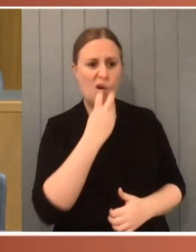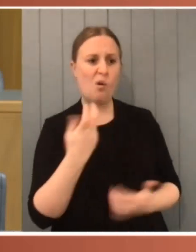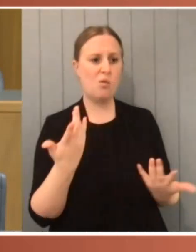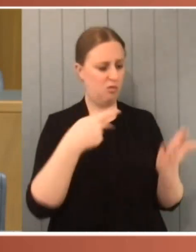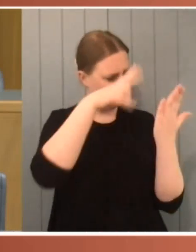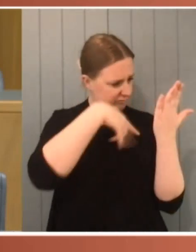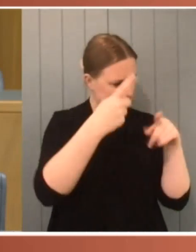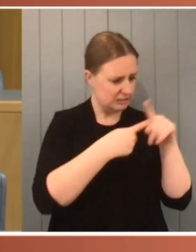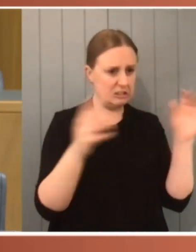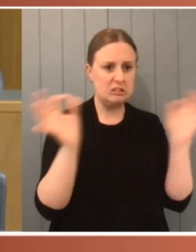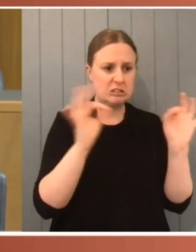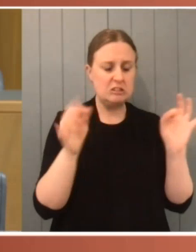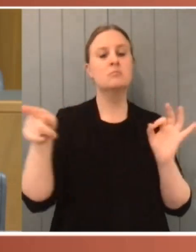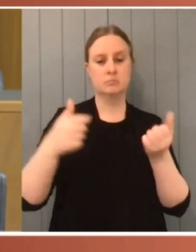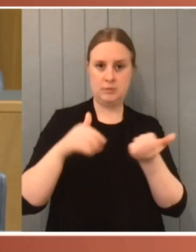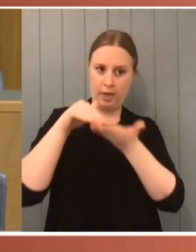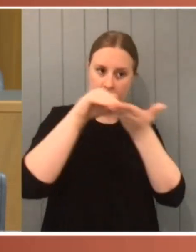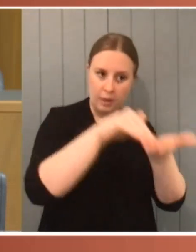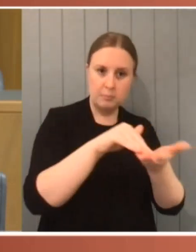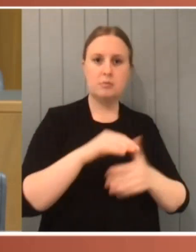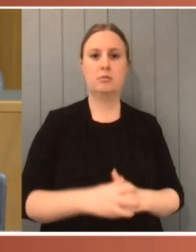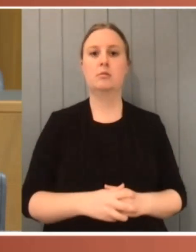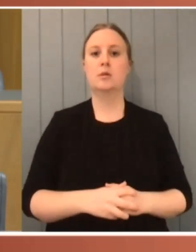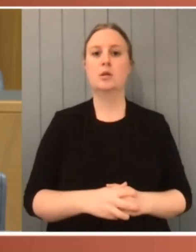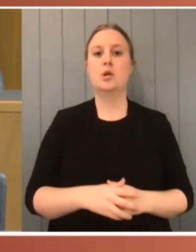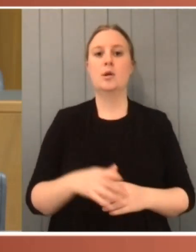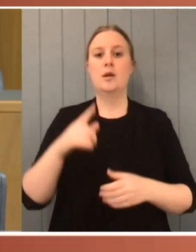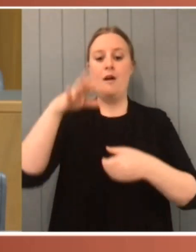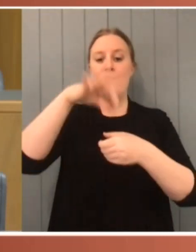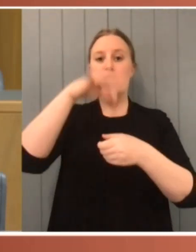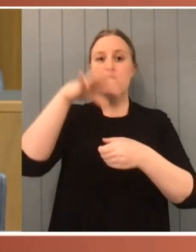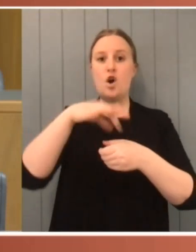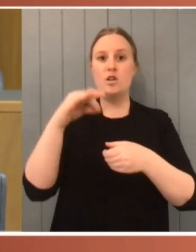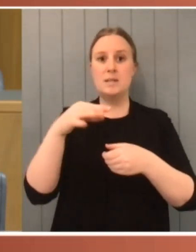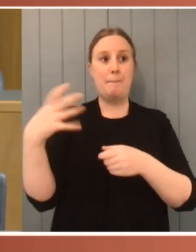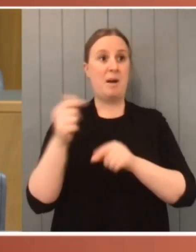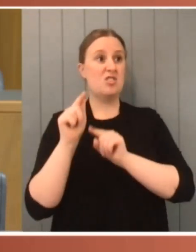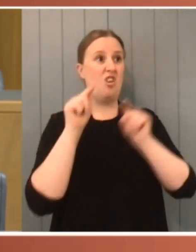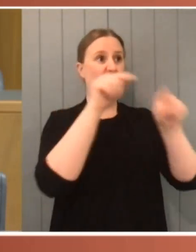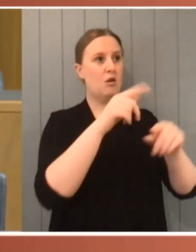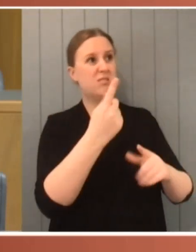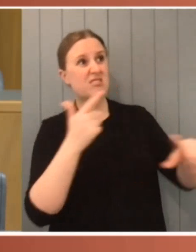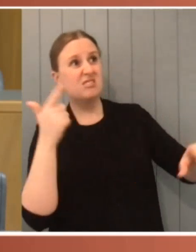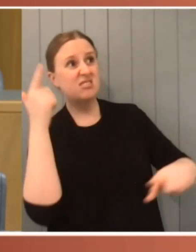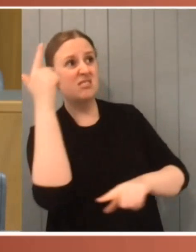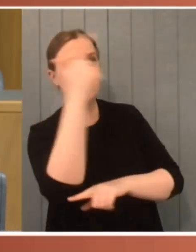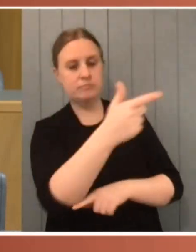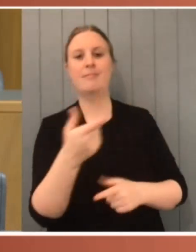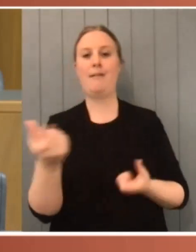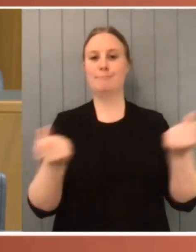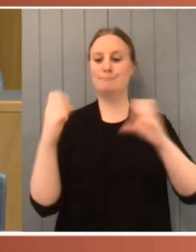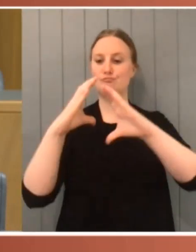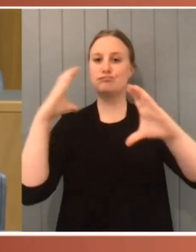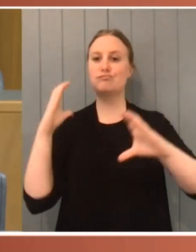backgrounds, mobile polling stations, postal absentee and early voting, and active and regular updating